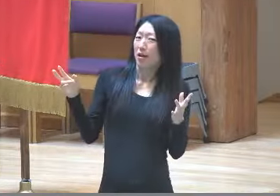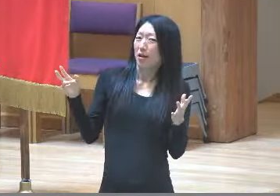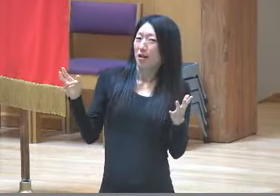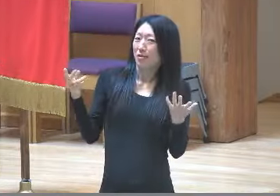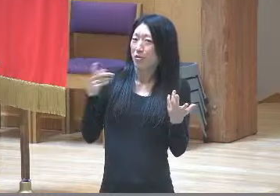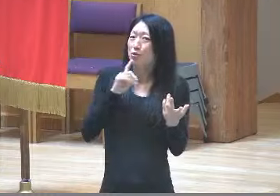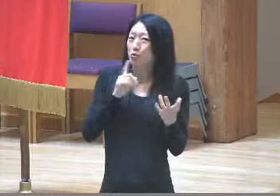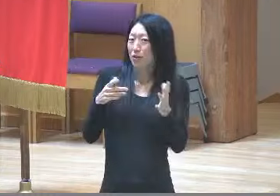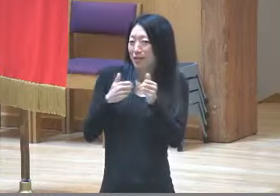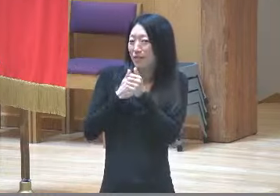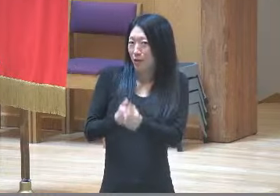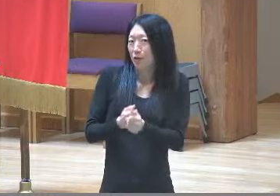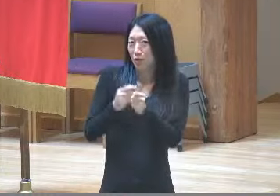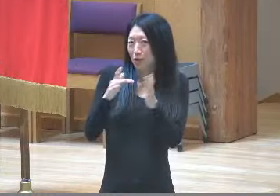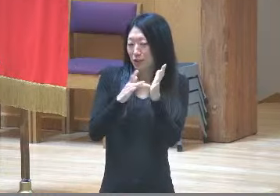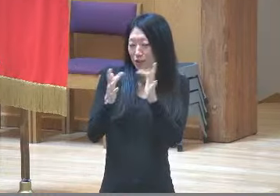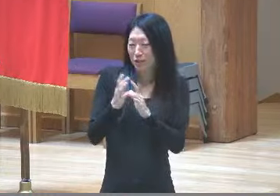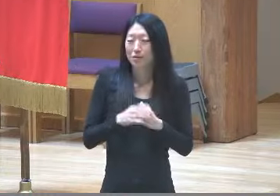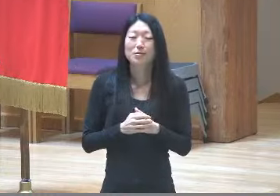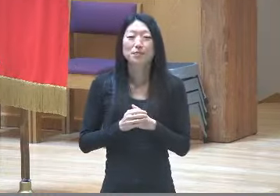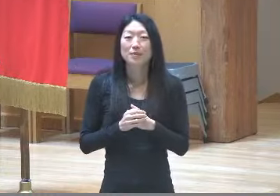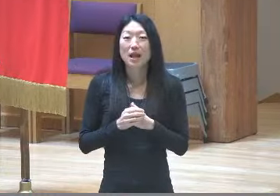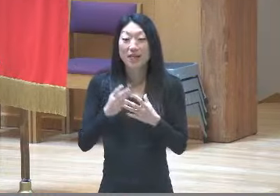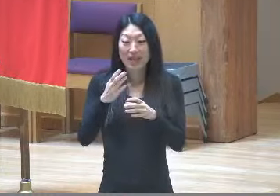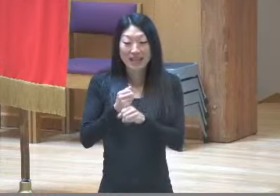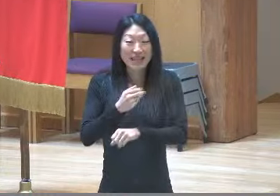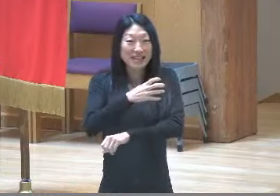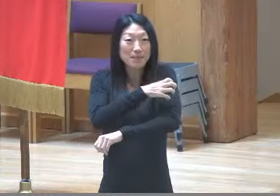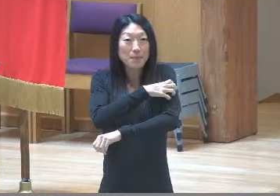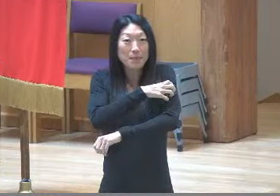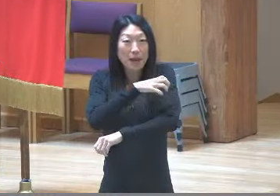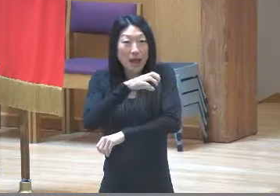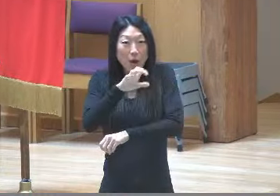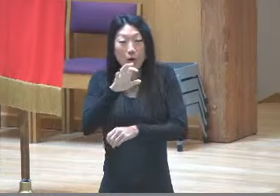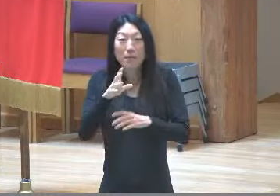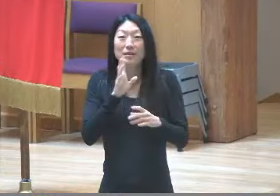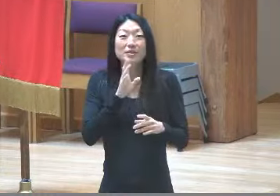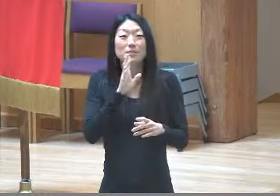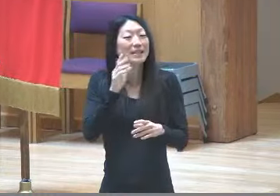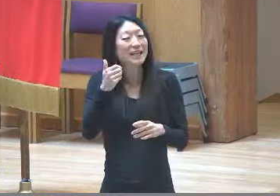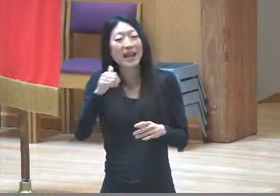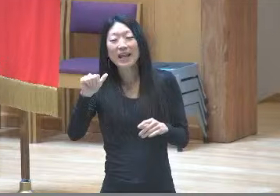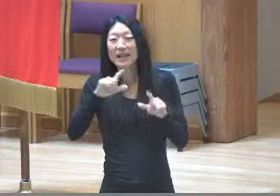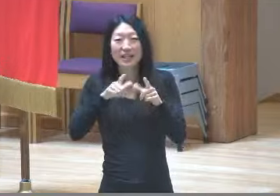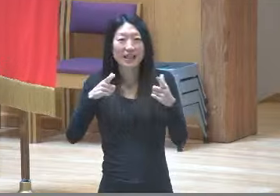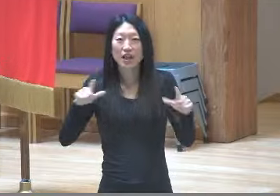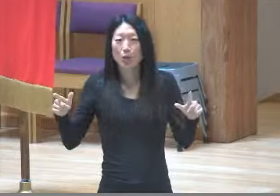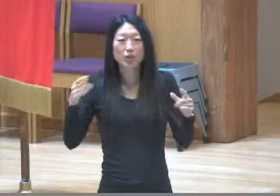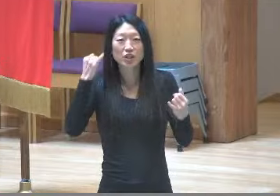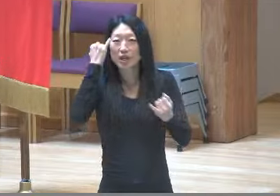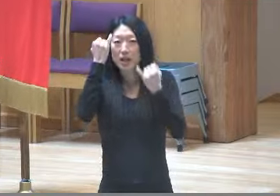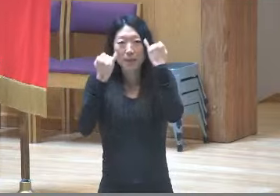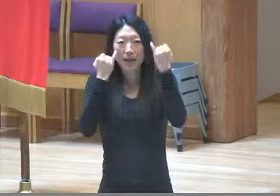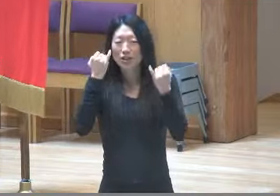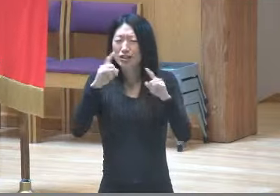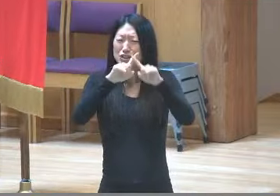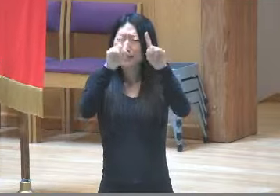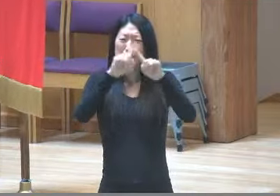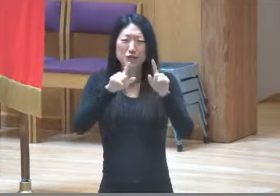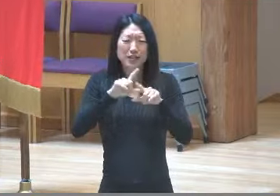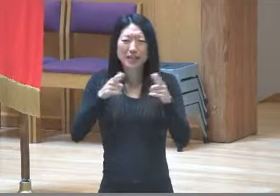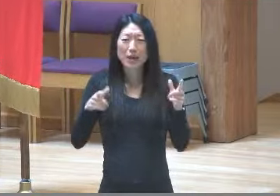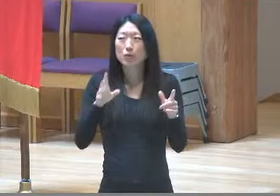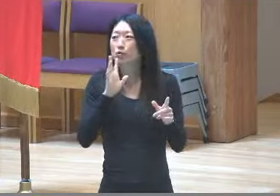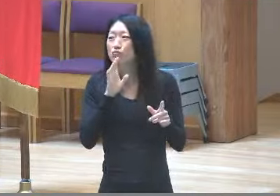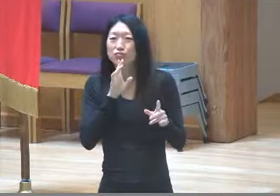Jesus. And then they gained this superpower about speaking any language that they could imagine. All these languages came. They could